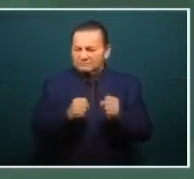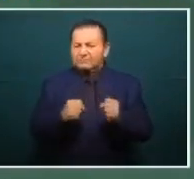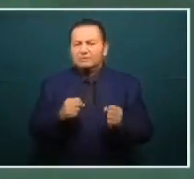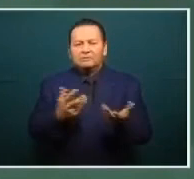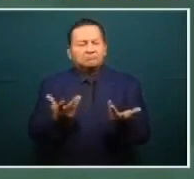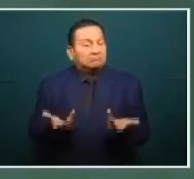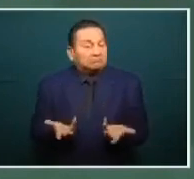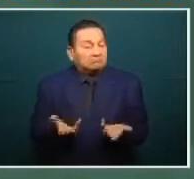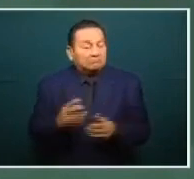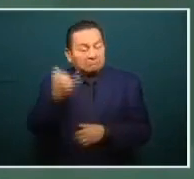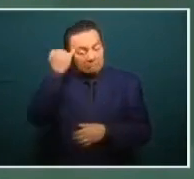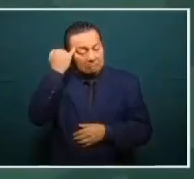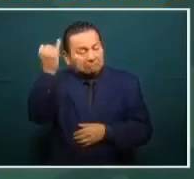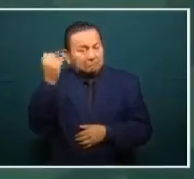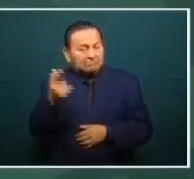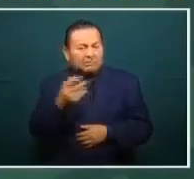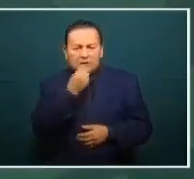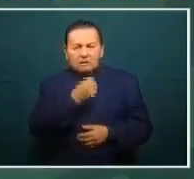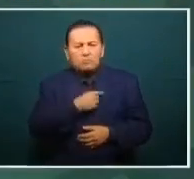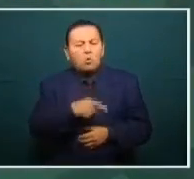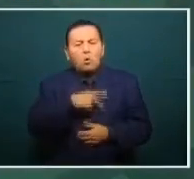things will go bad.